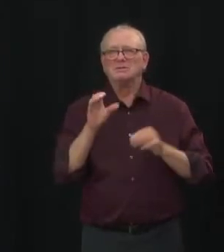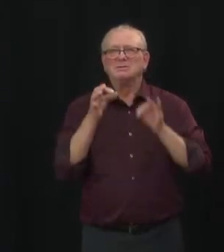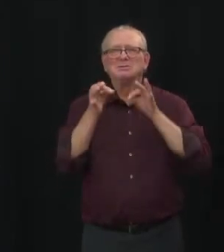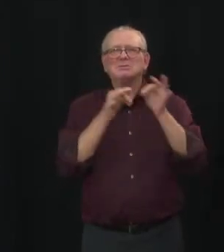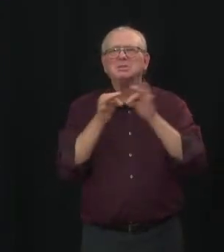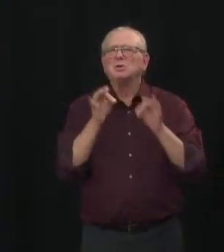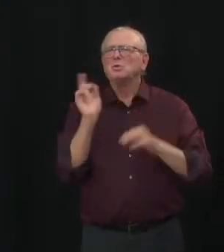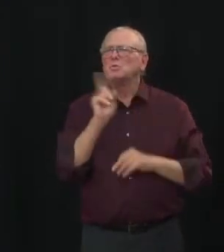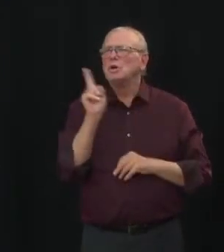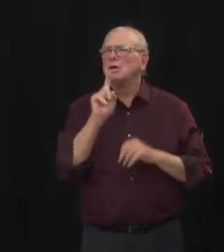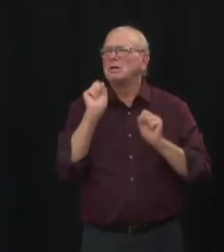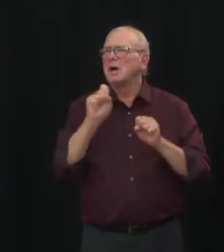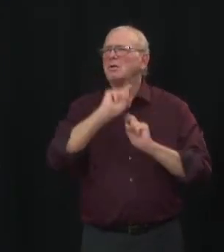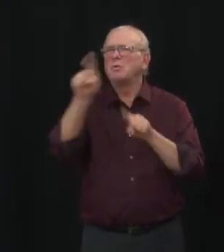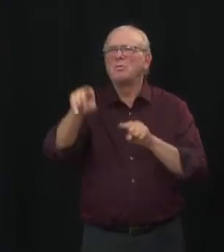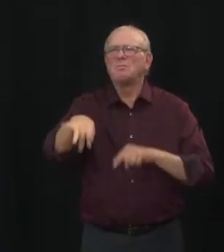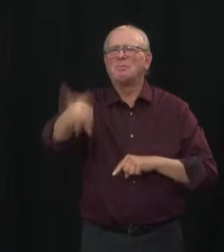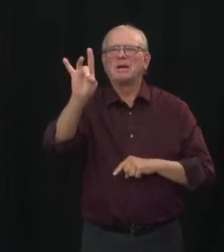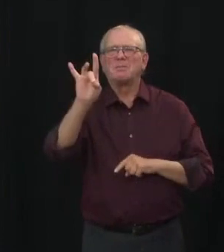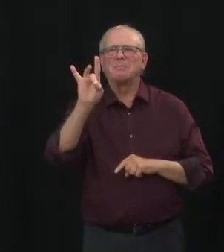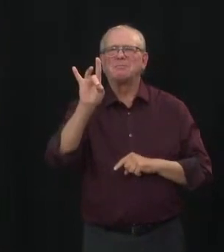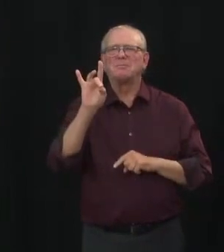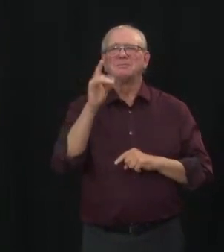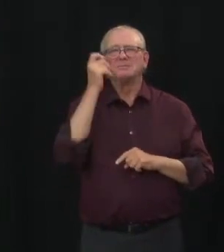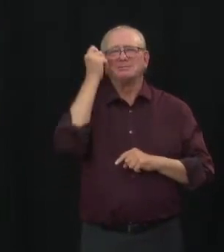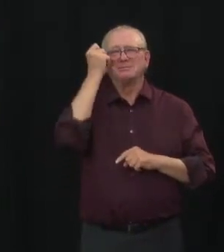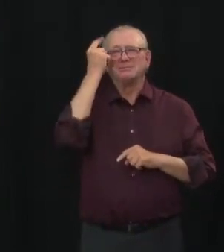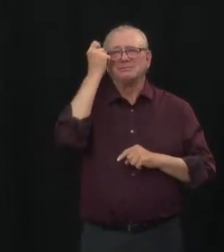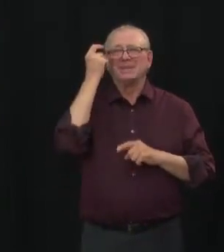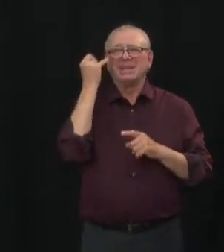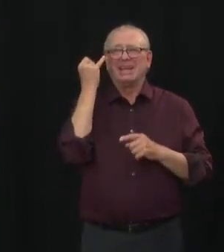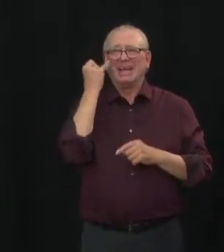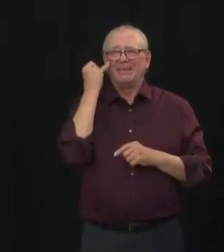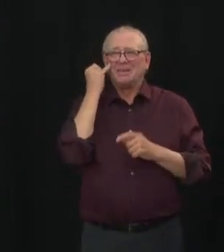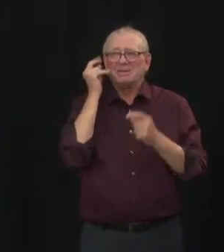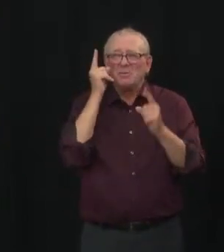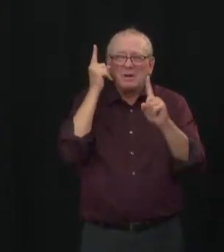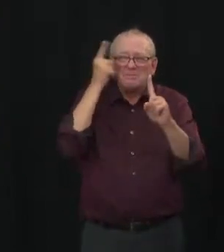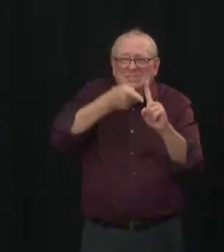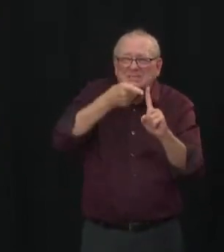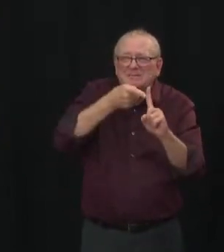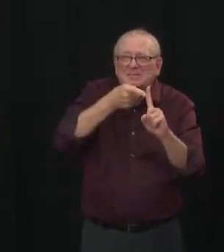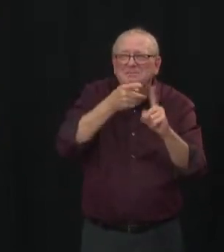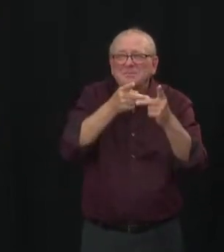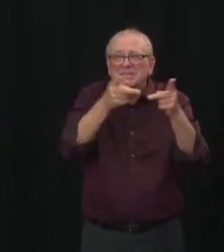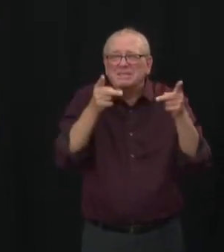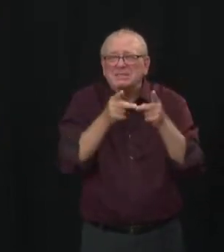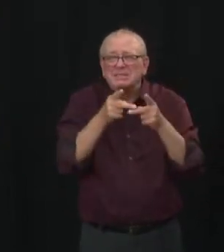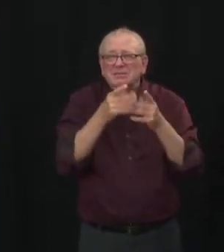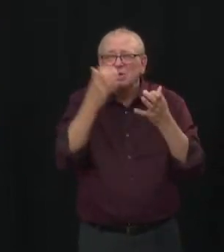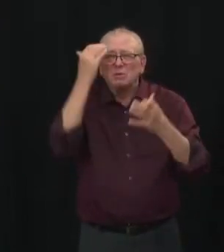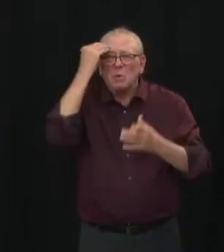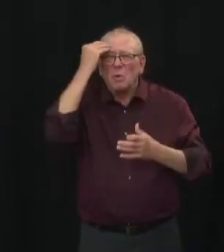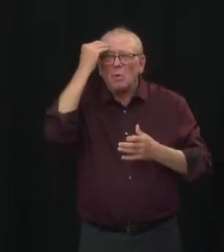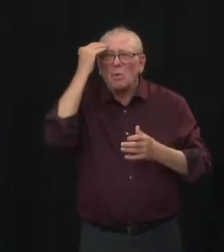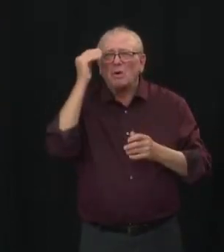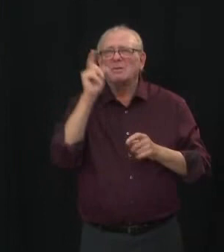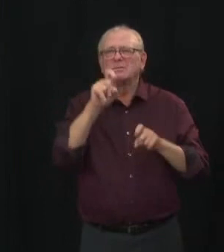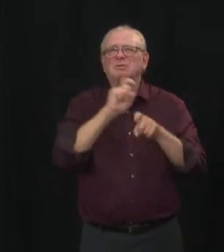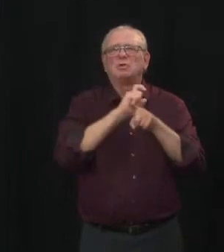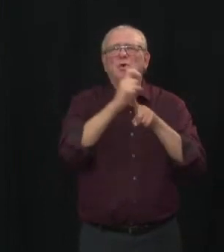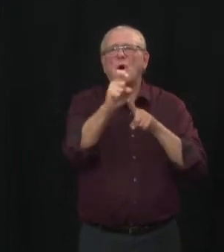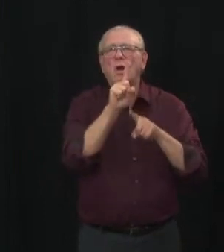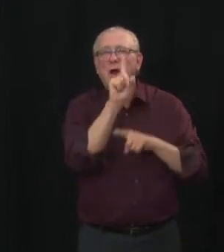make sure that they have kits still in stock. Now to this week's update. Dr. Hinshaw will share